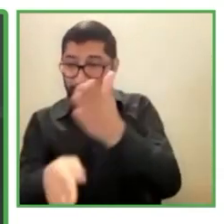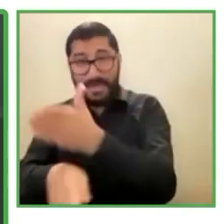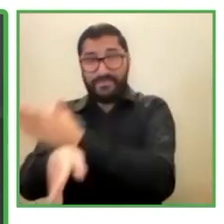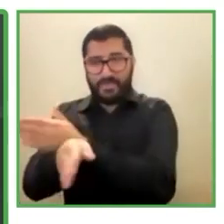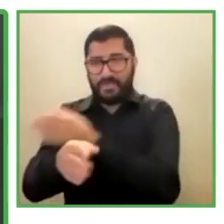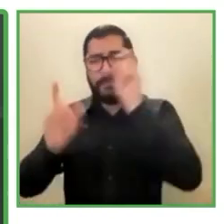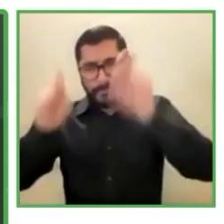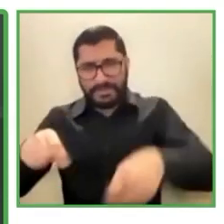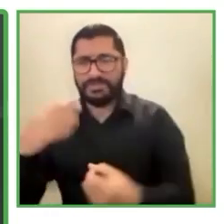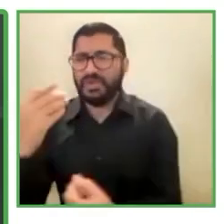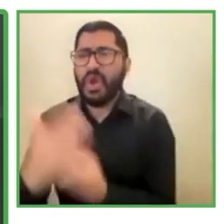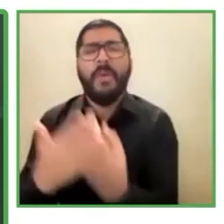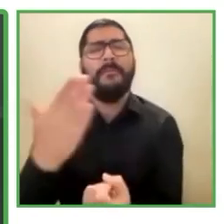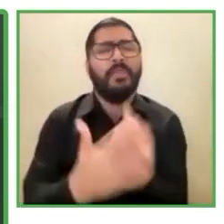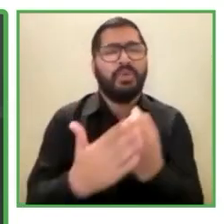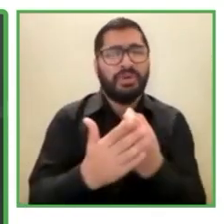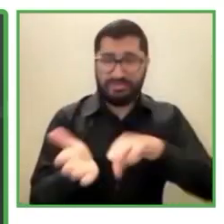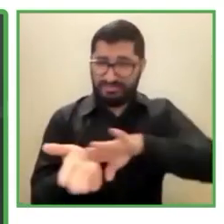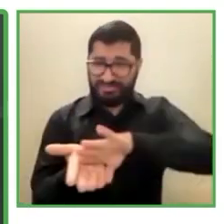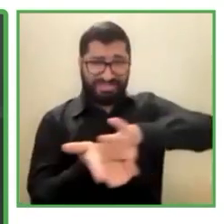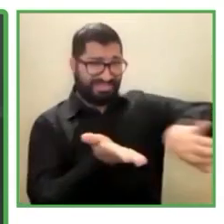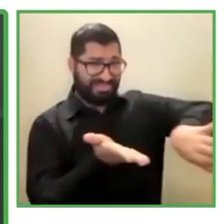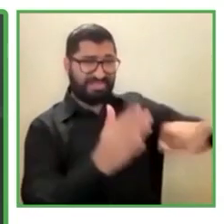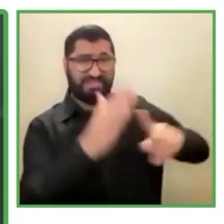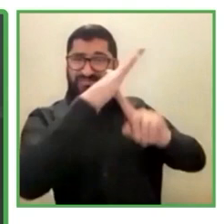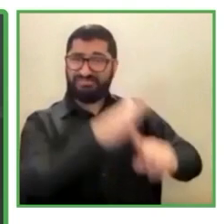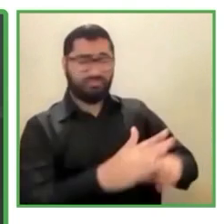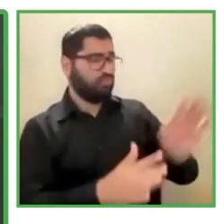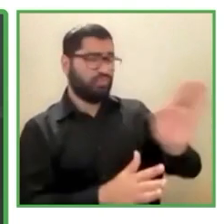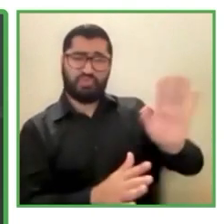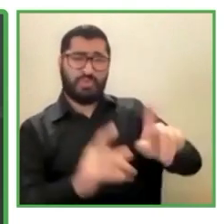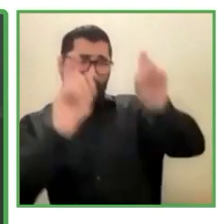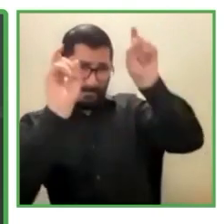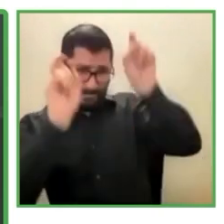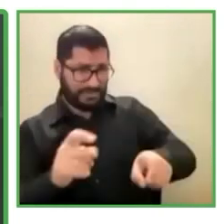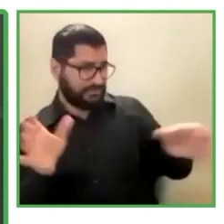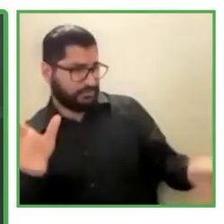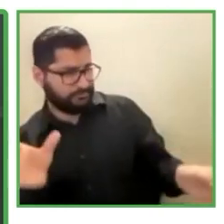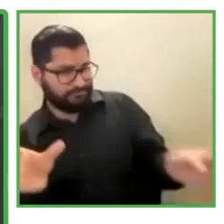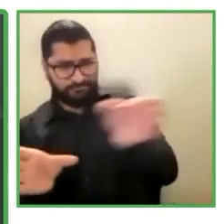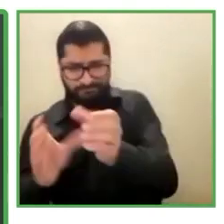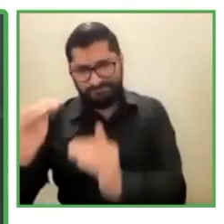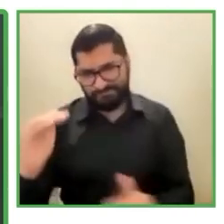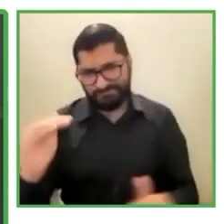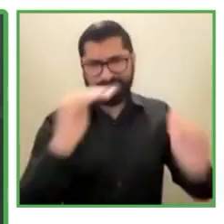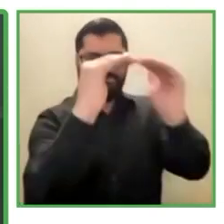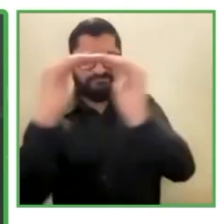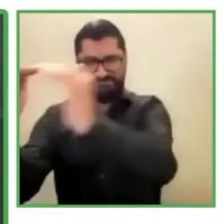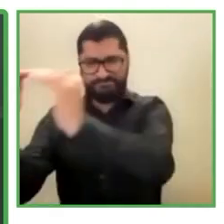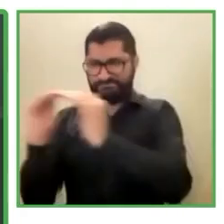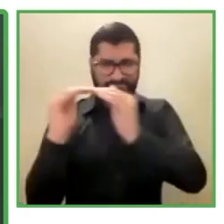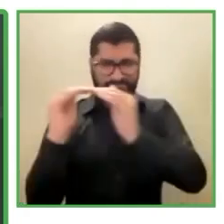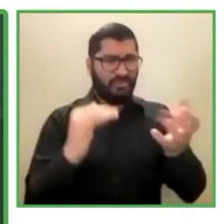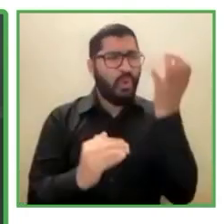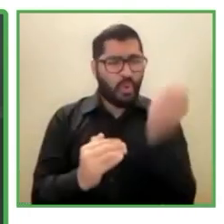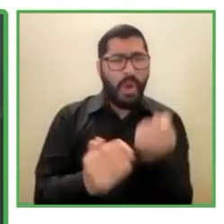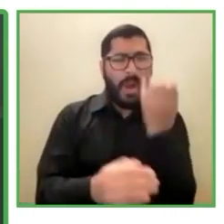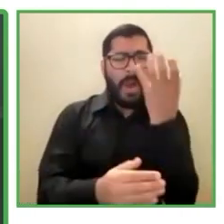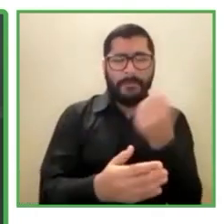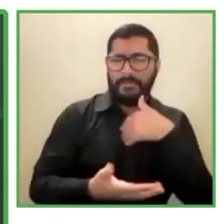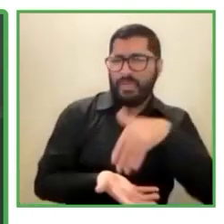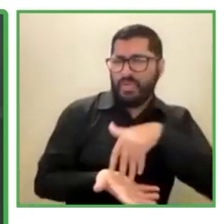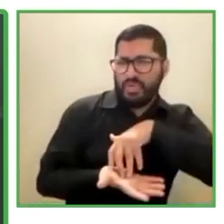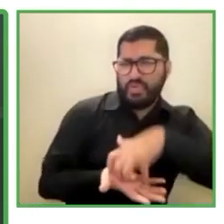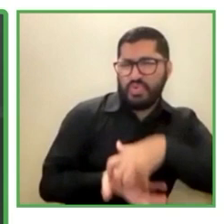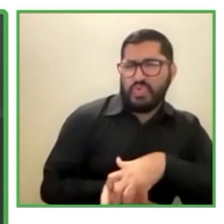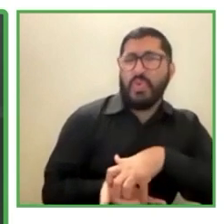with a better recovery. We need to provide equality opportunities to people that are behind, that are being excluded for